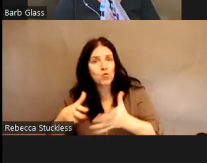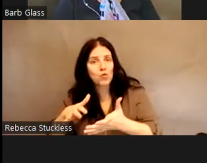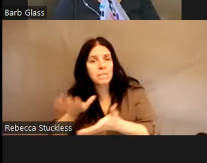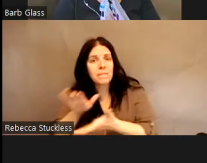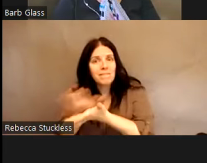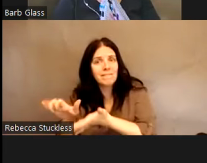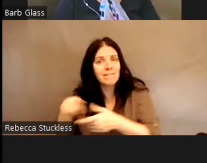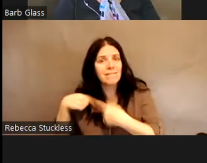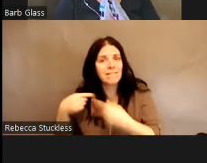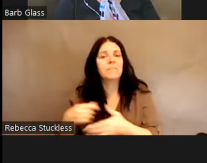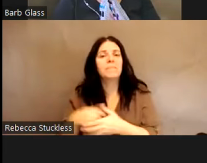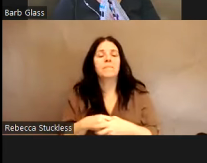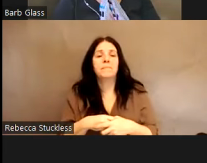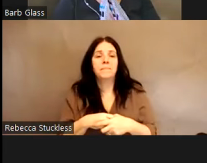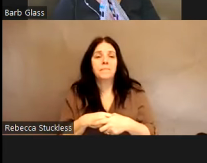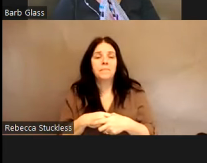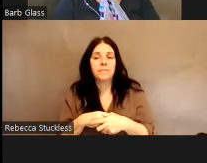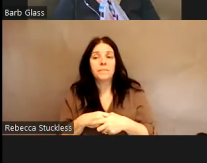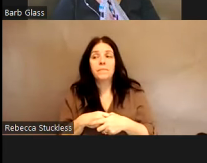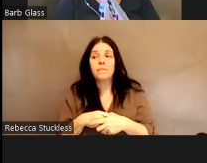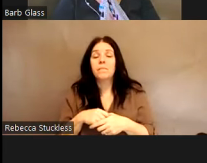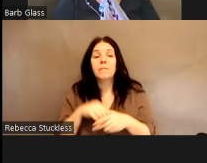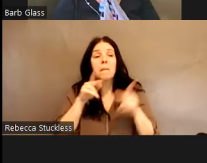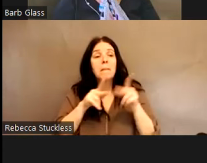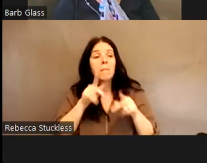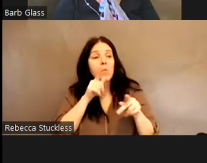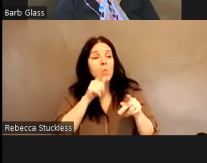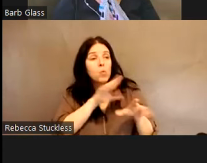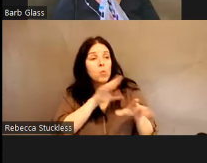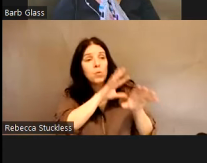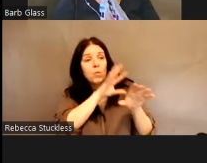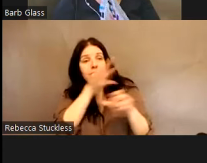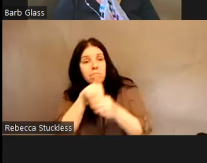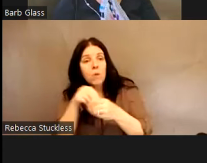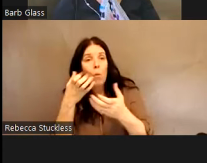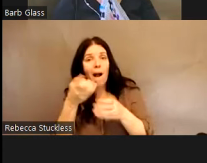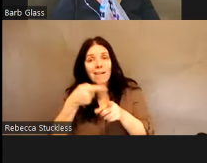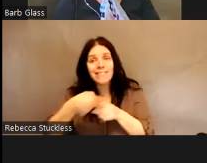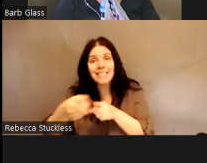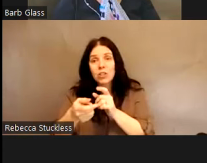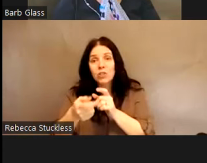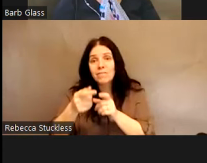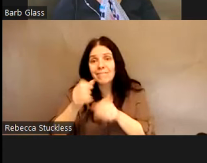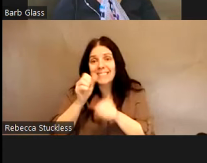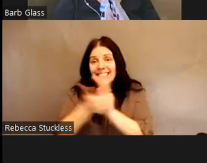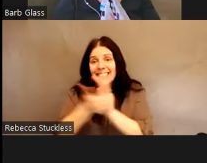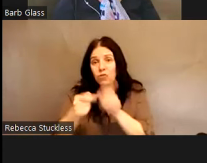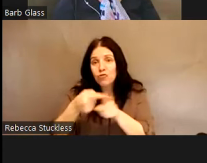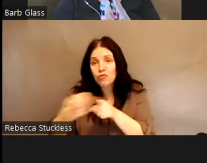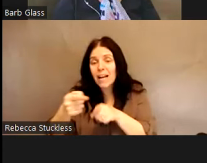facilitating the entry of individuals who are facing barriers into skilled trades,